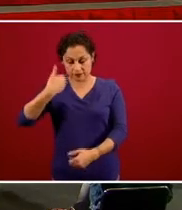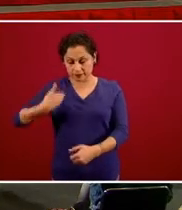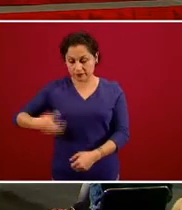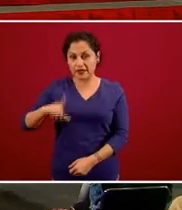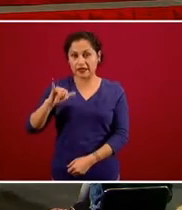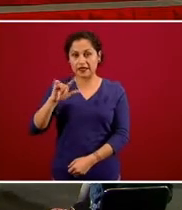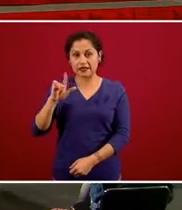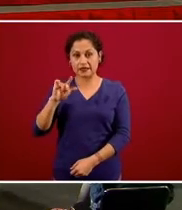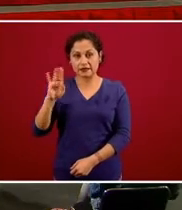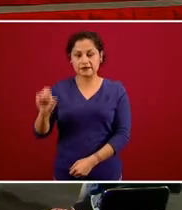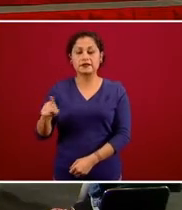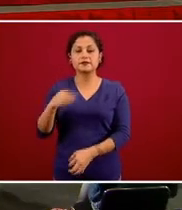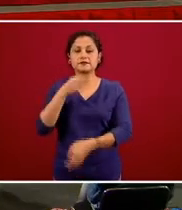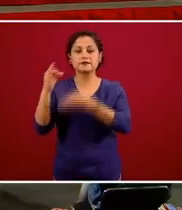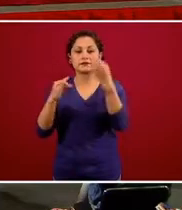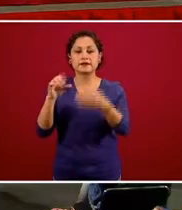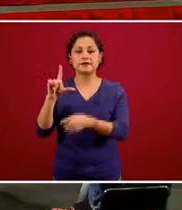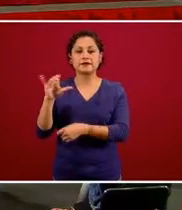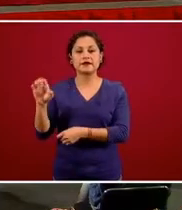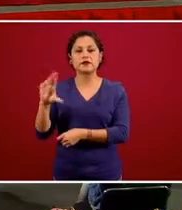Good evening.